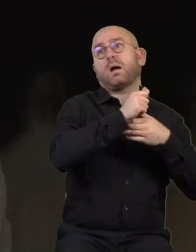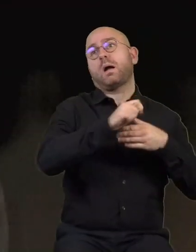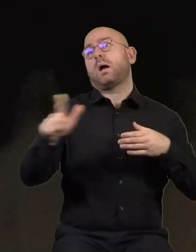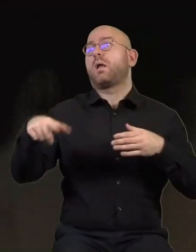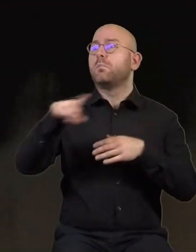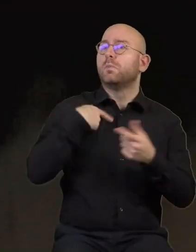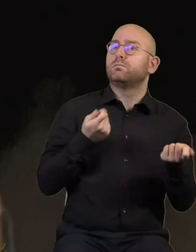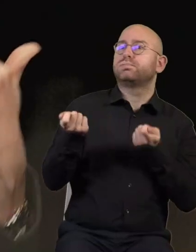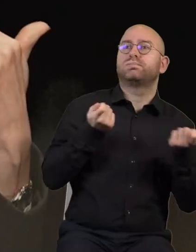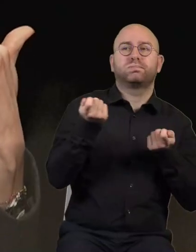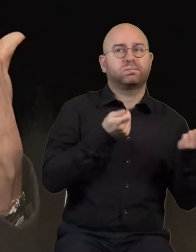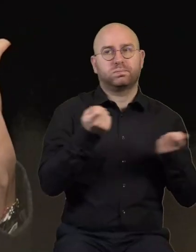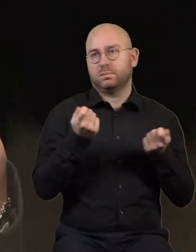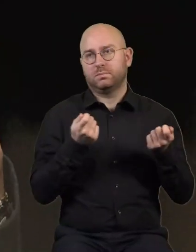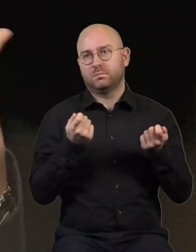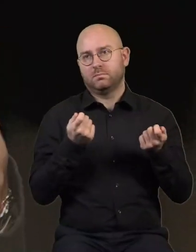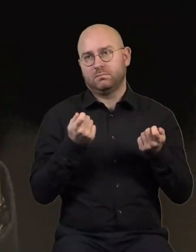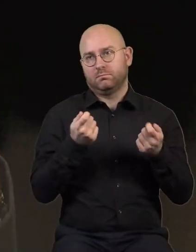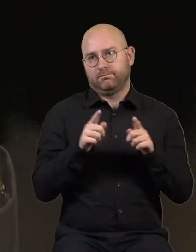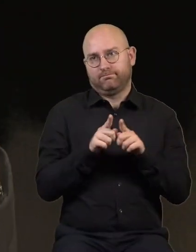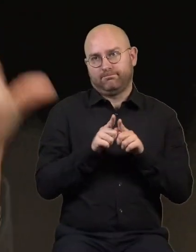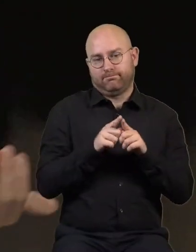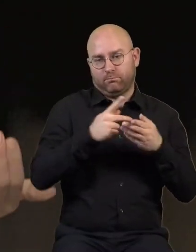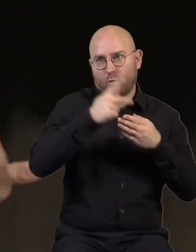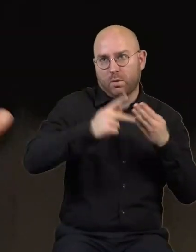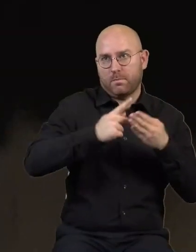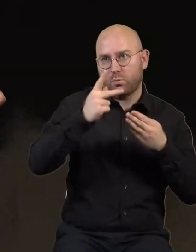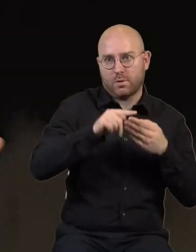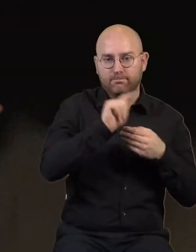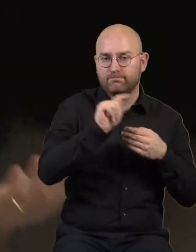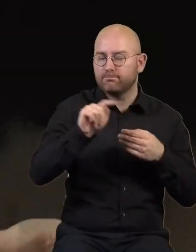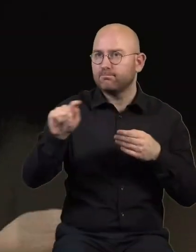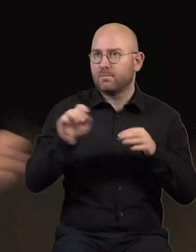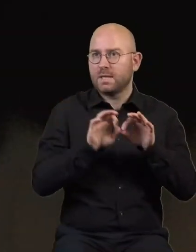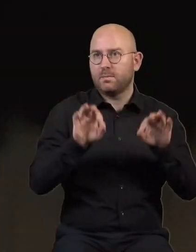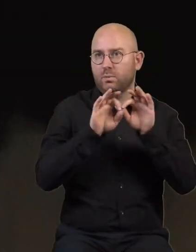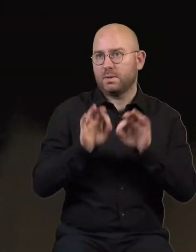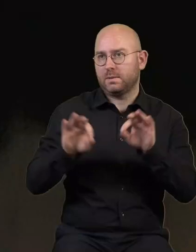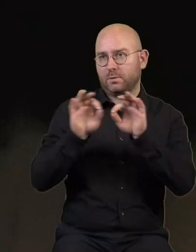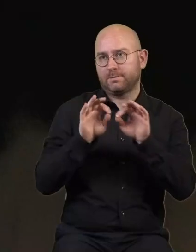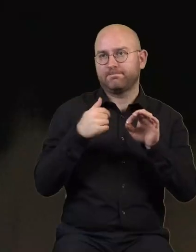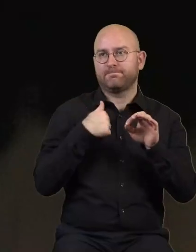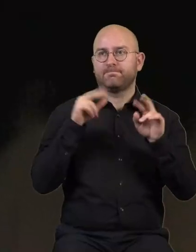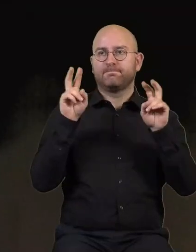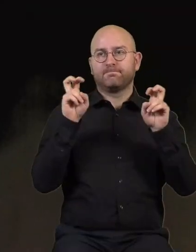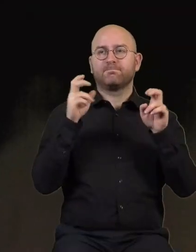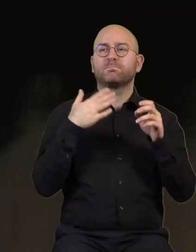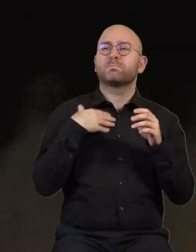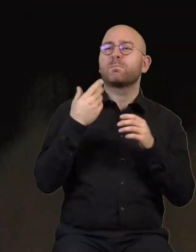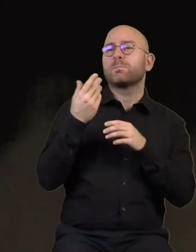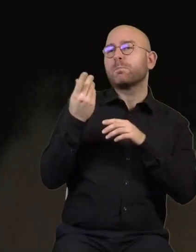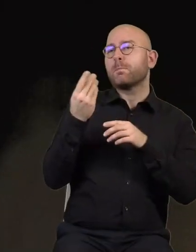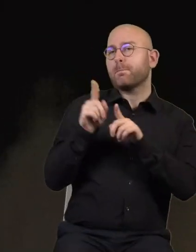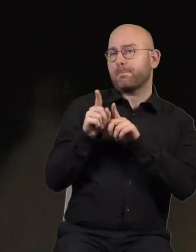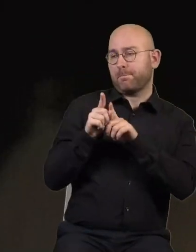have the project portfolio and how you can guarantee the financial sustainability of that portfolio in